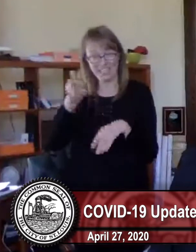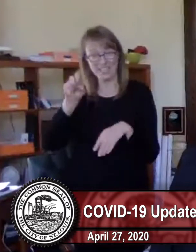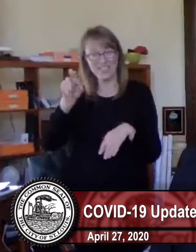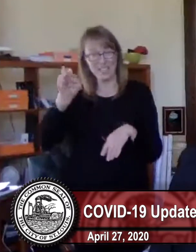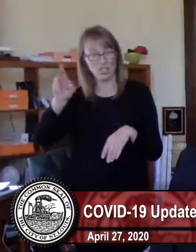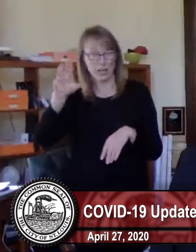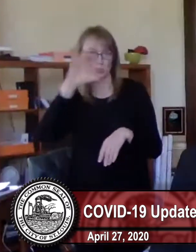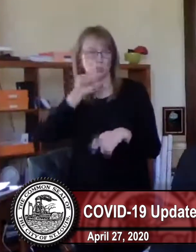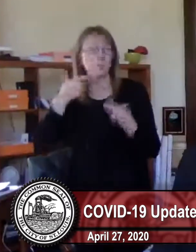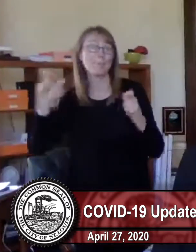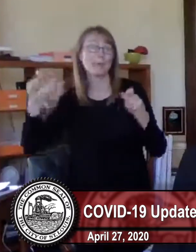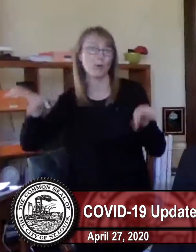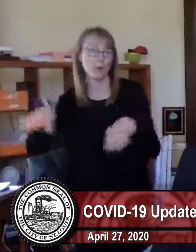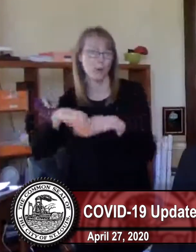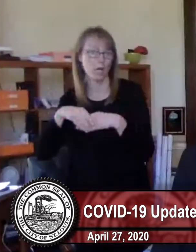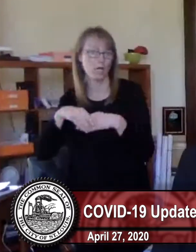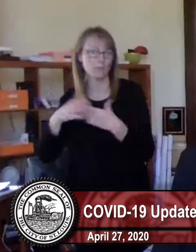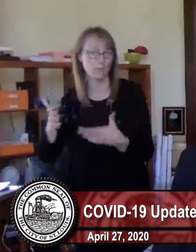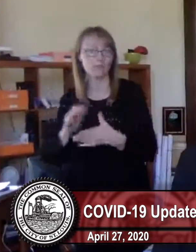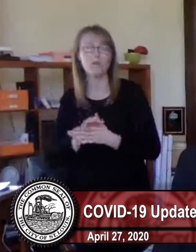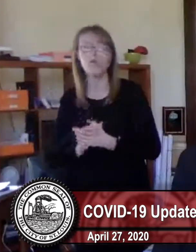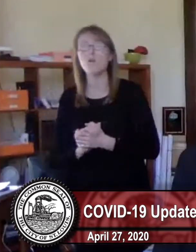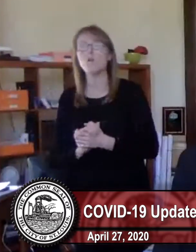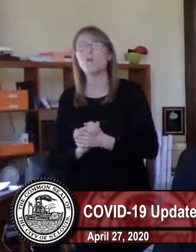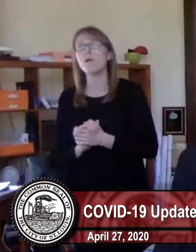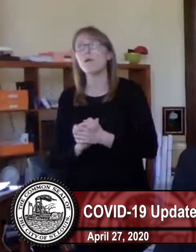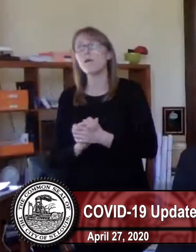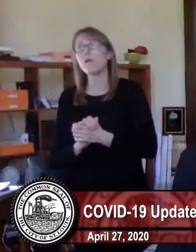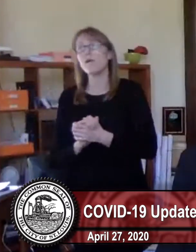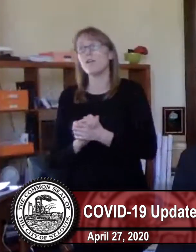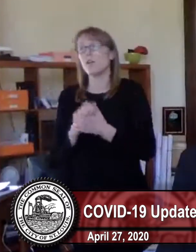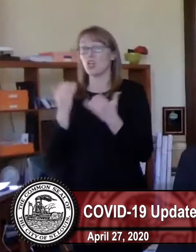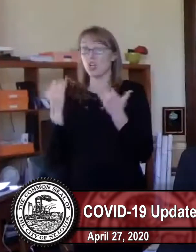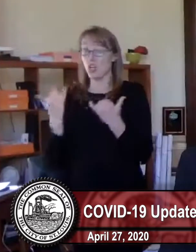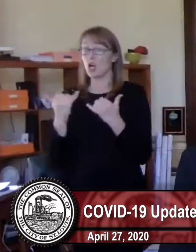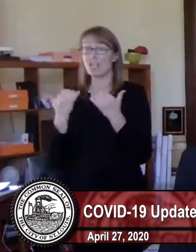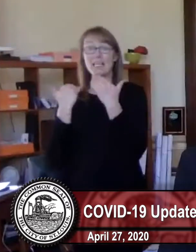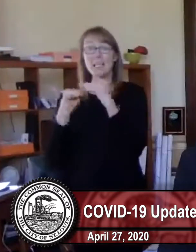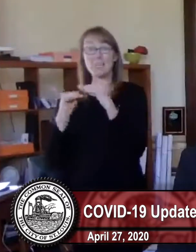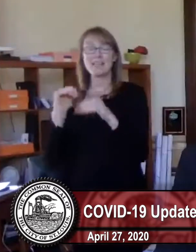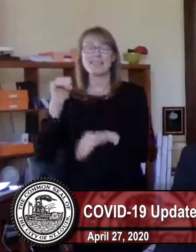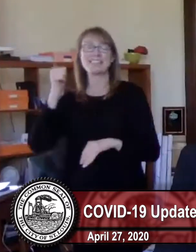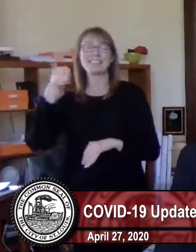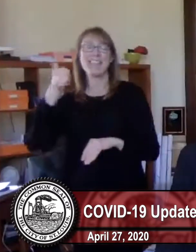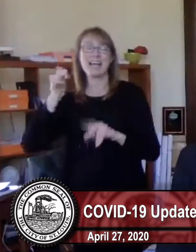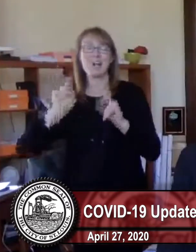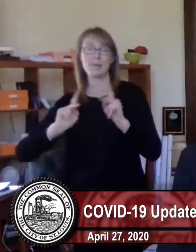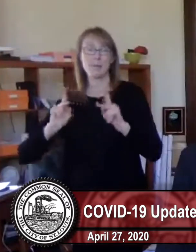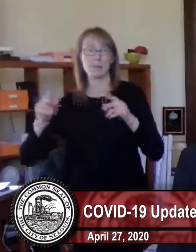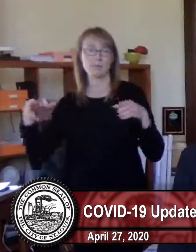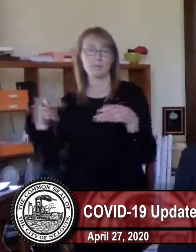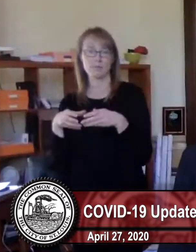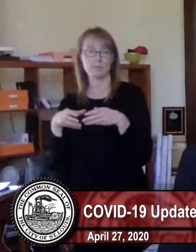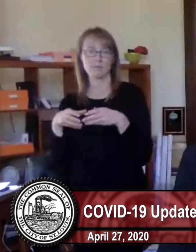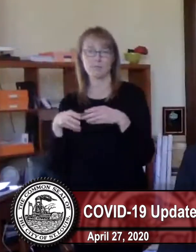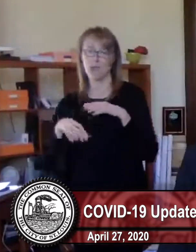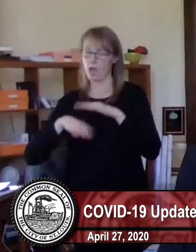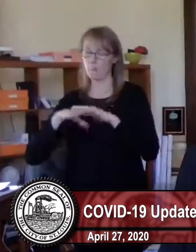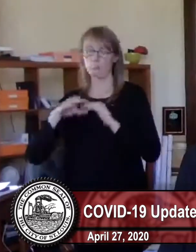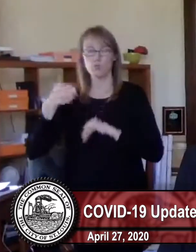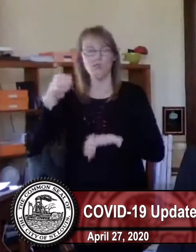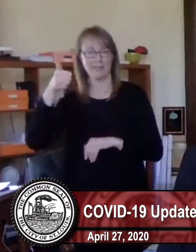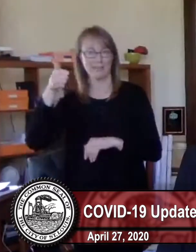dependent upon right now we have a 10-person gathering limit in place. And so that's going to have to